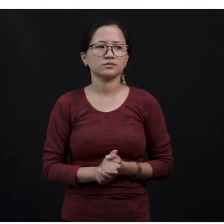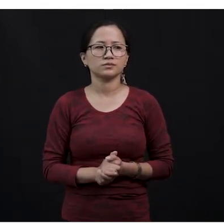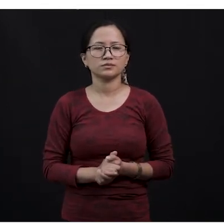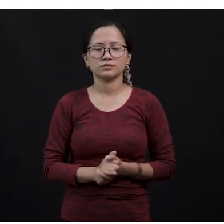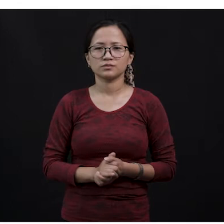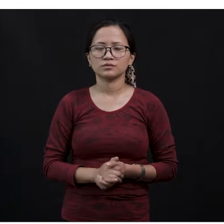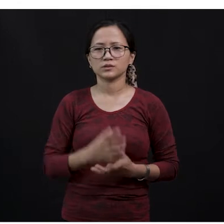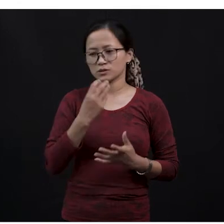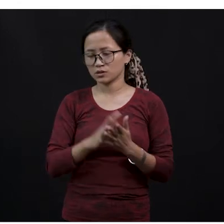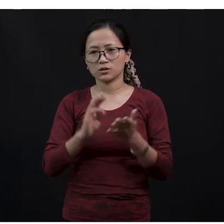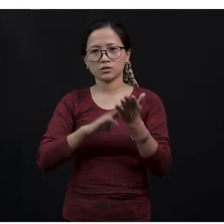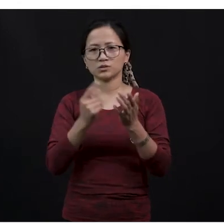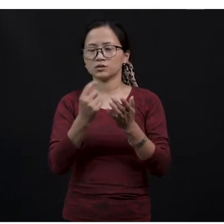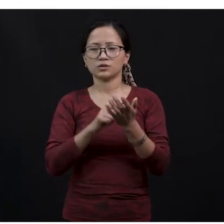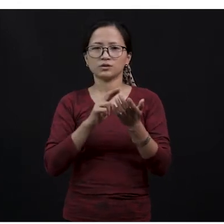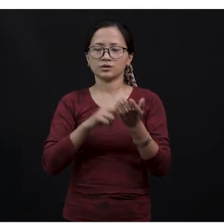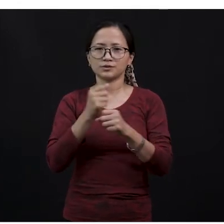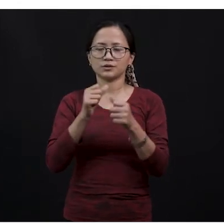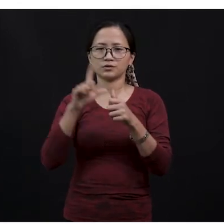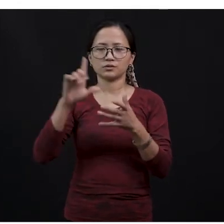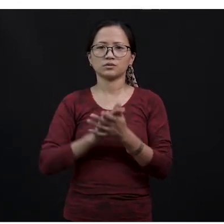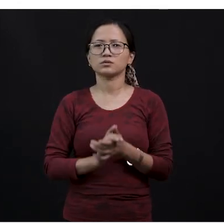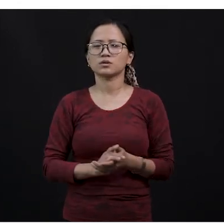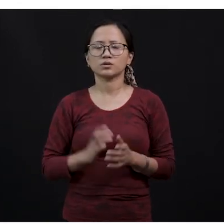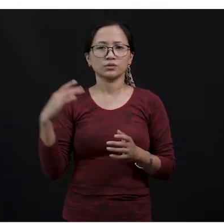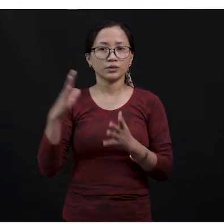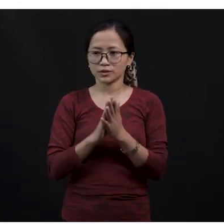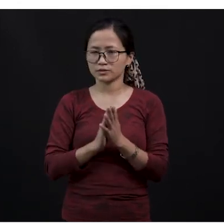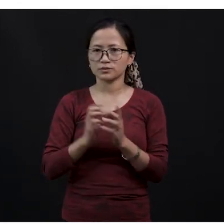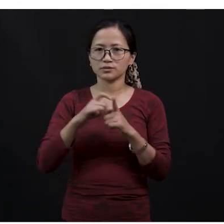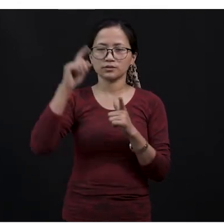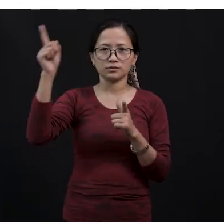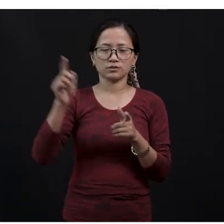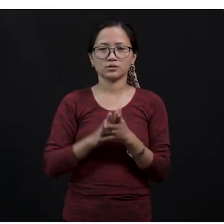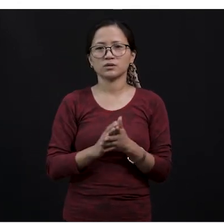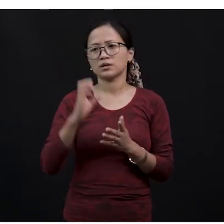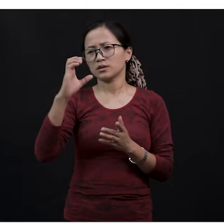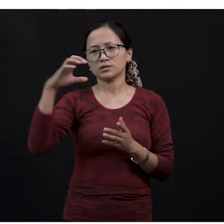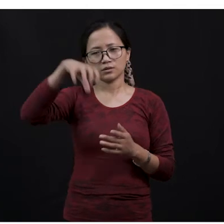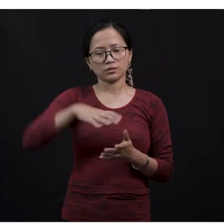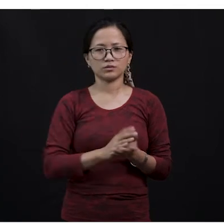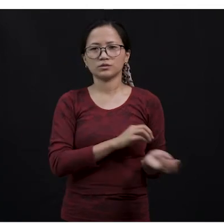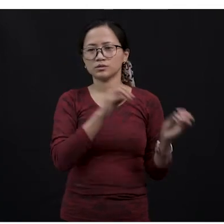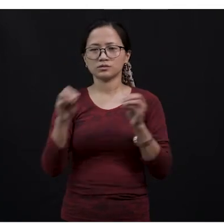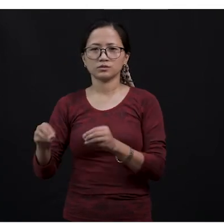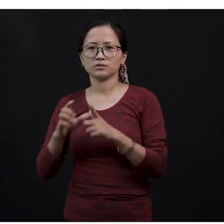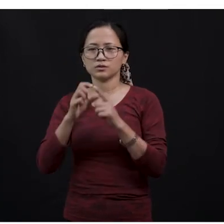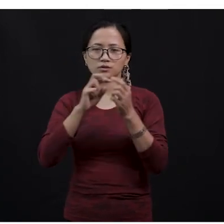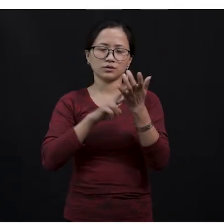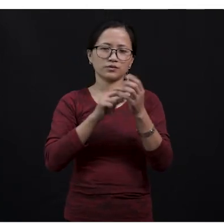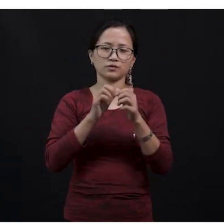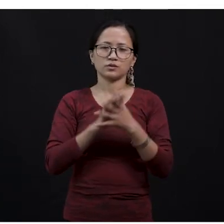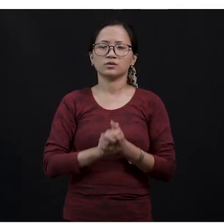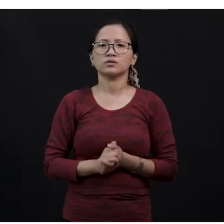as said earlier, Mongols were always invading Delhi. And now that the capital had shifted from Delhi to Devagiri, Mongols